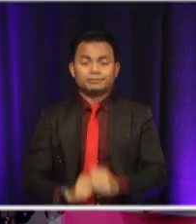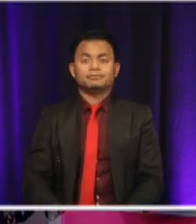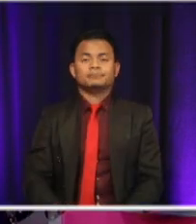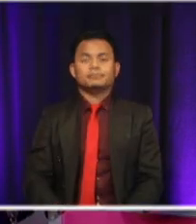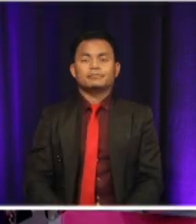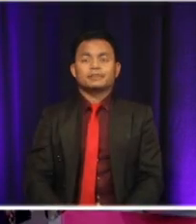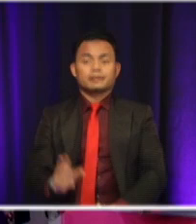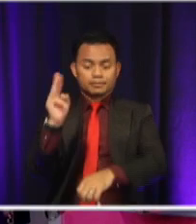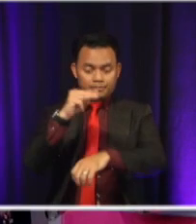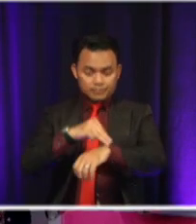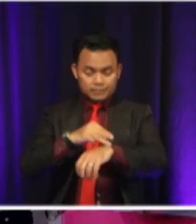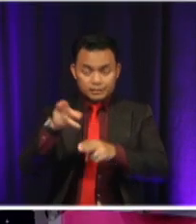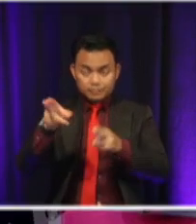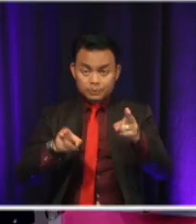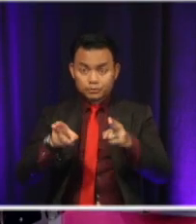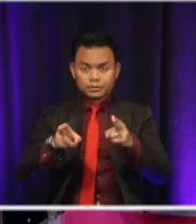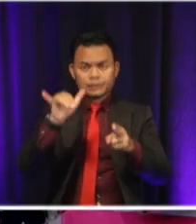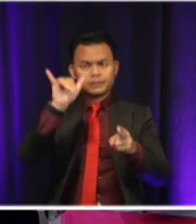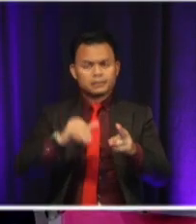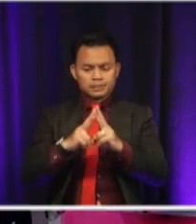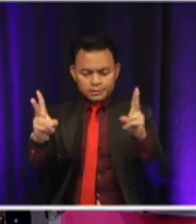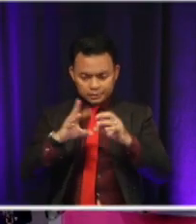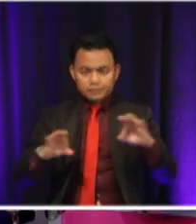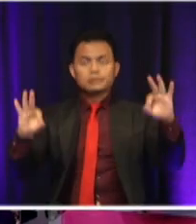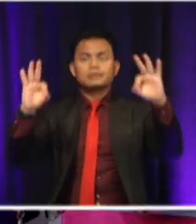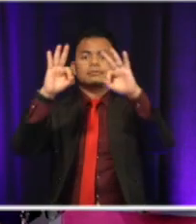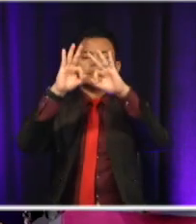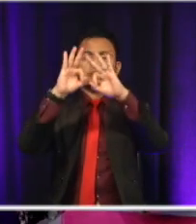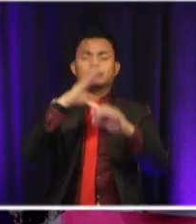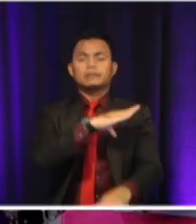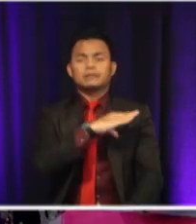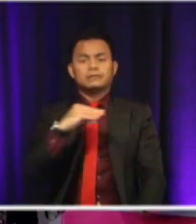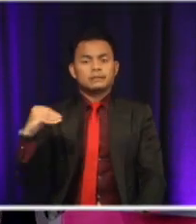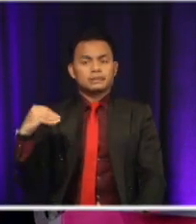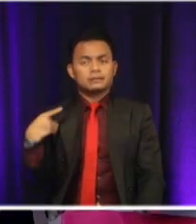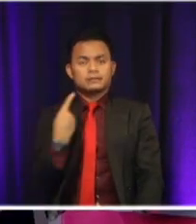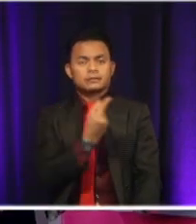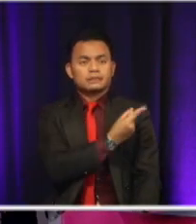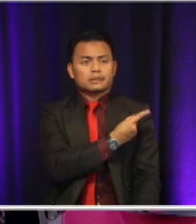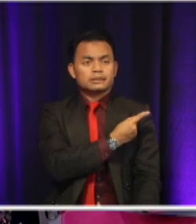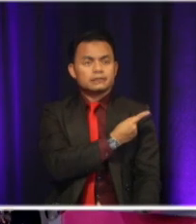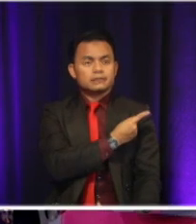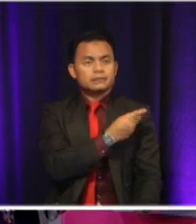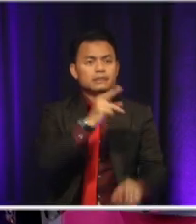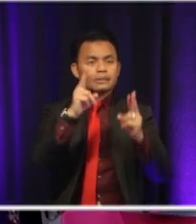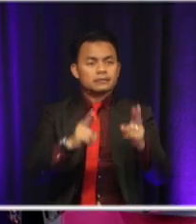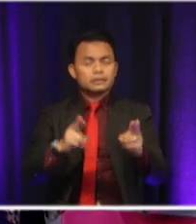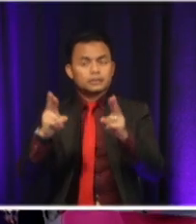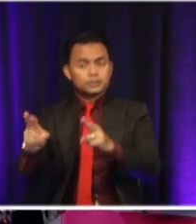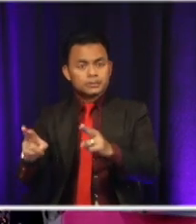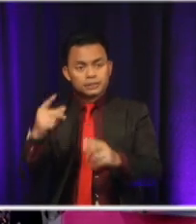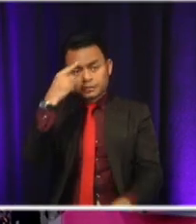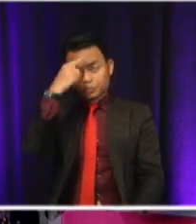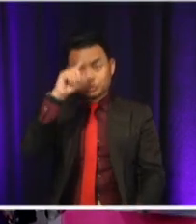management aspects are important. And then we plan to break the rest of the lesson into